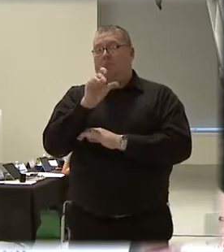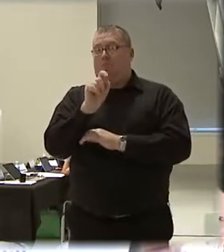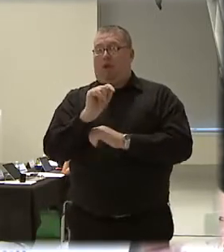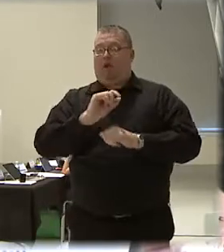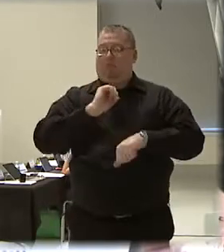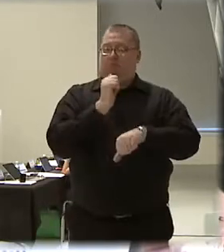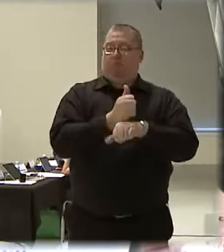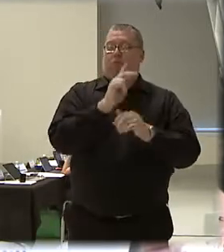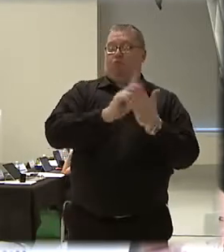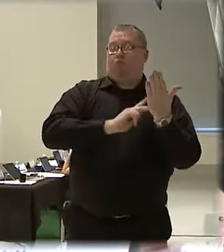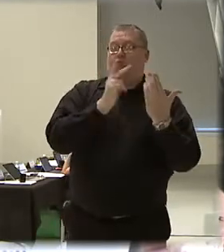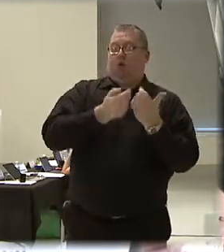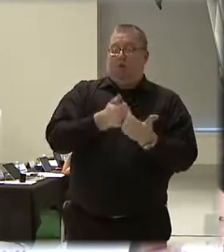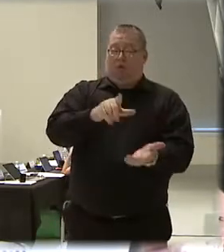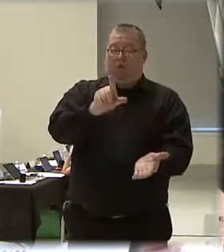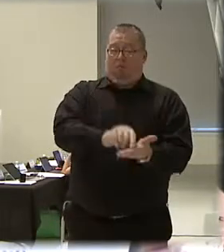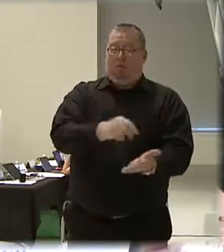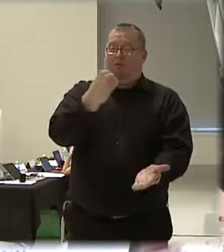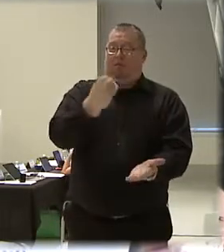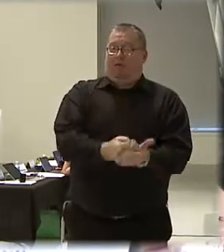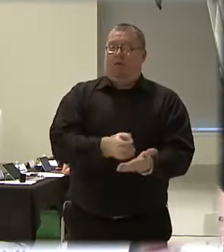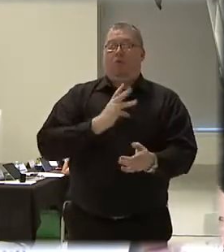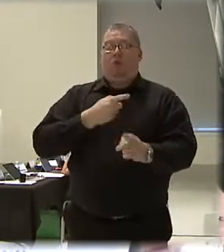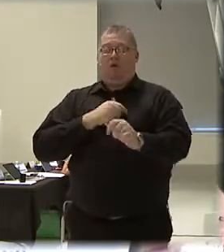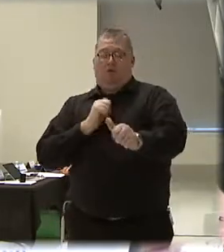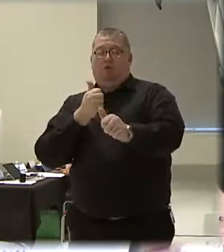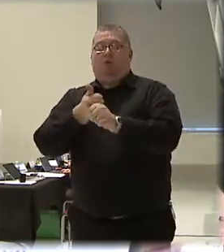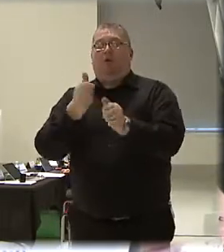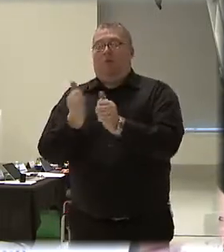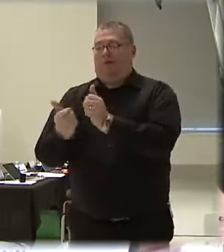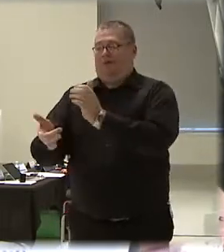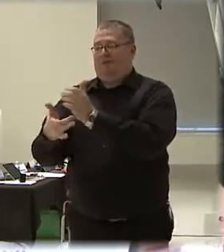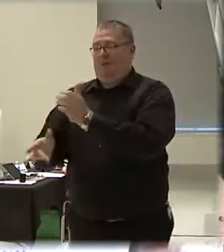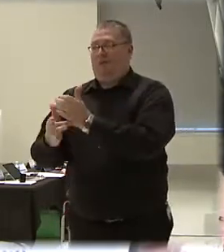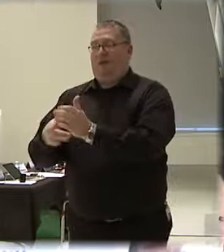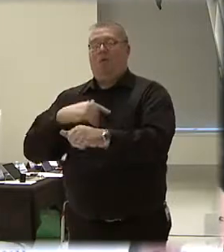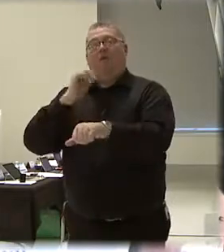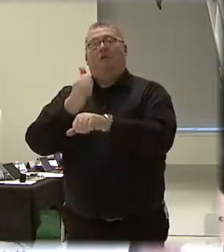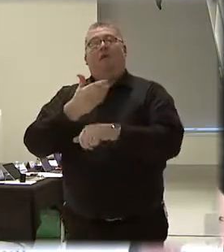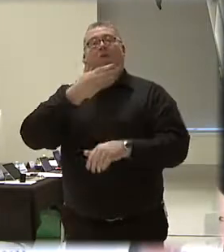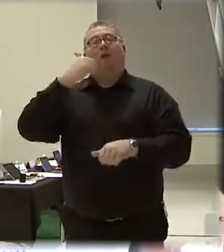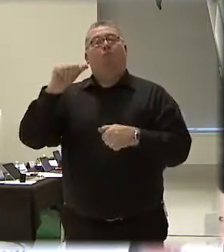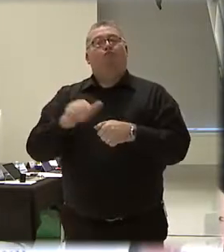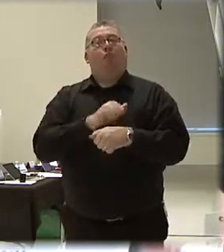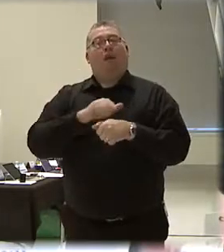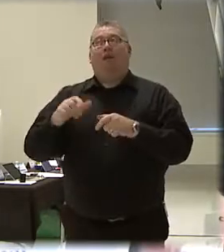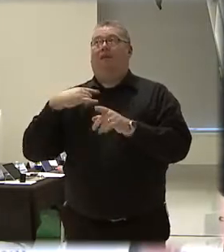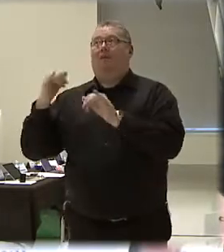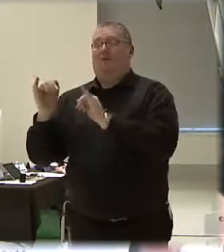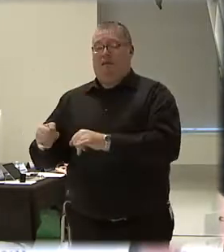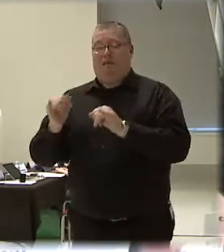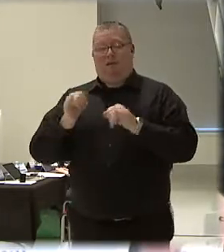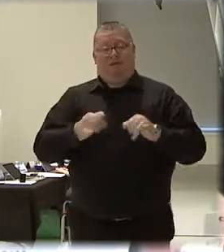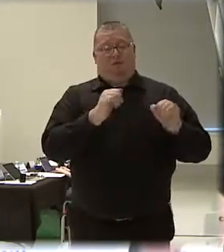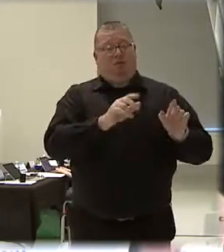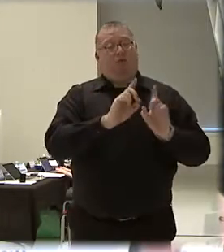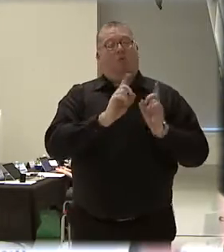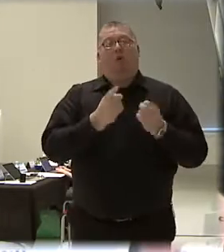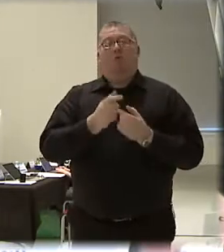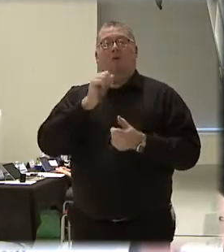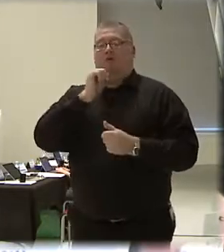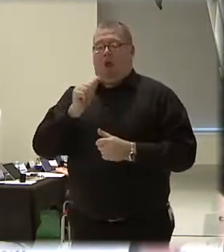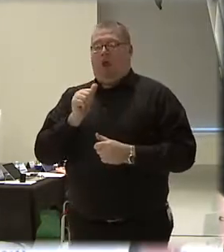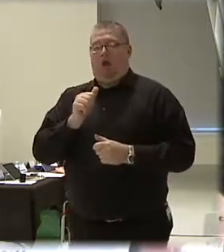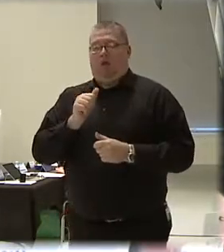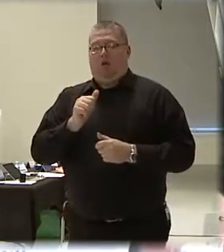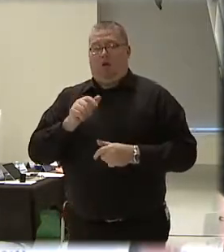published results so that we can catch up with the technology, so that we can establish best practices, and so that individual departments aren't out in front